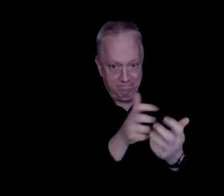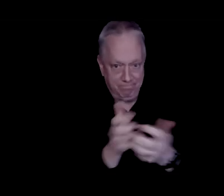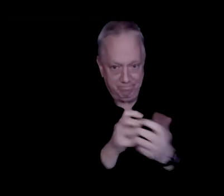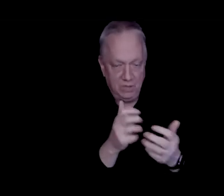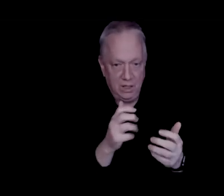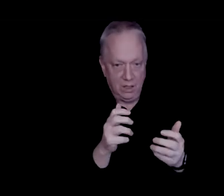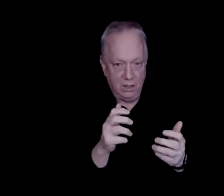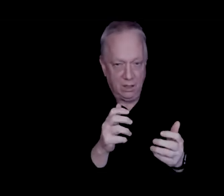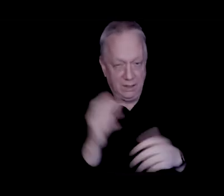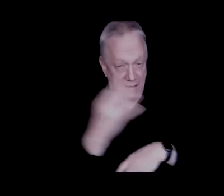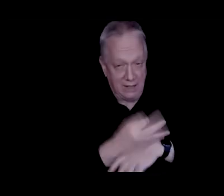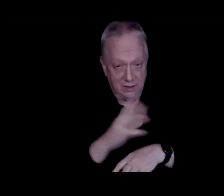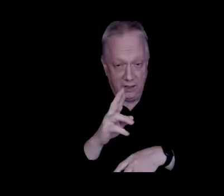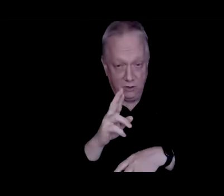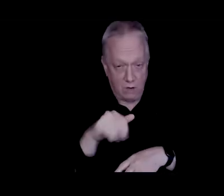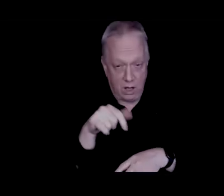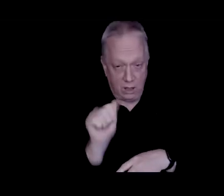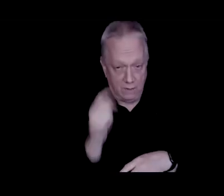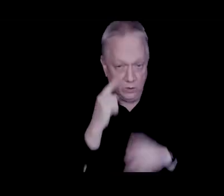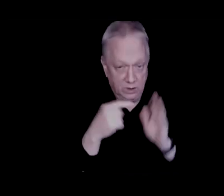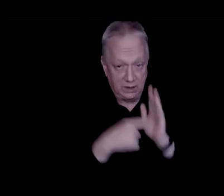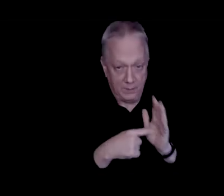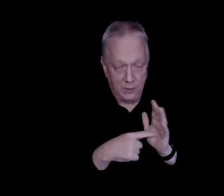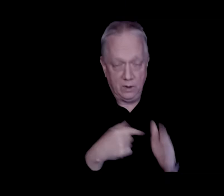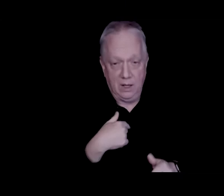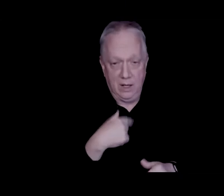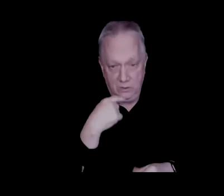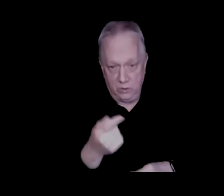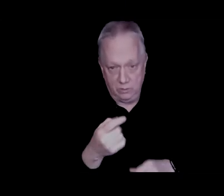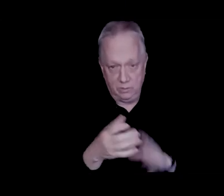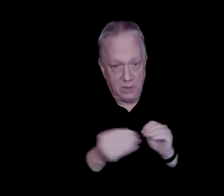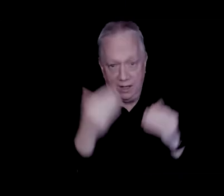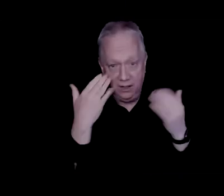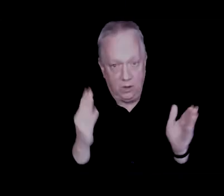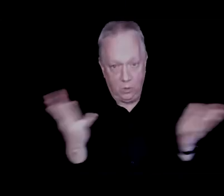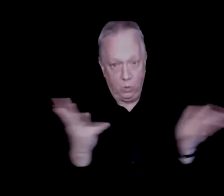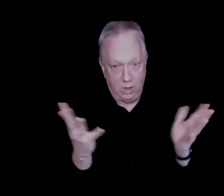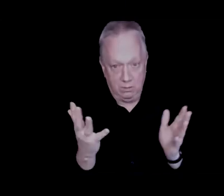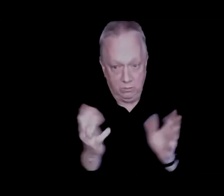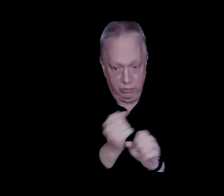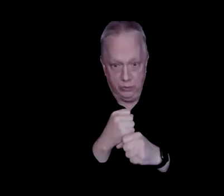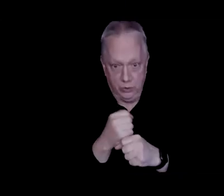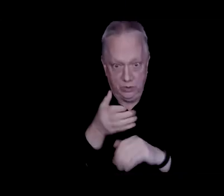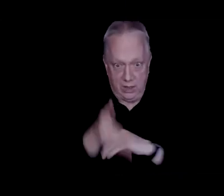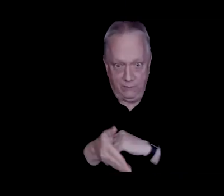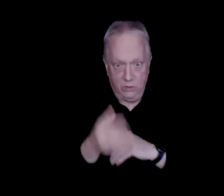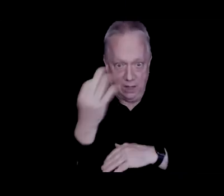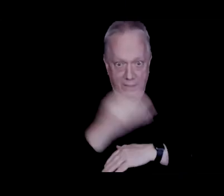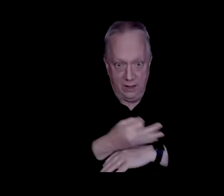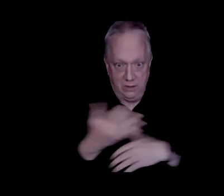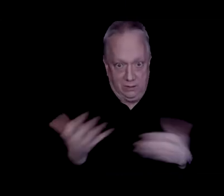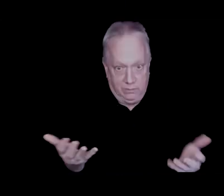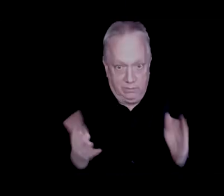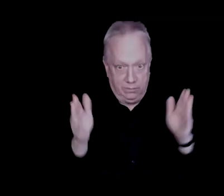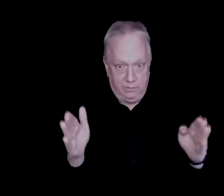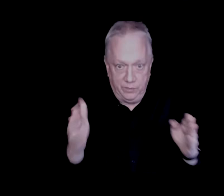for 9 days in Raqqa, for example, as I said, I didn't know really what will happen during these 9 days. And I